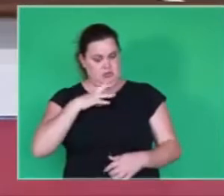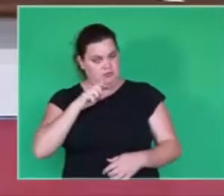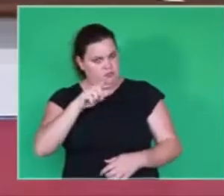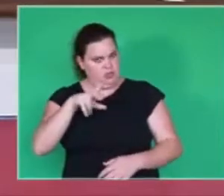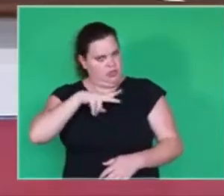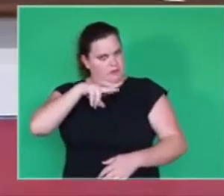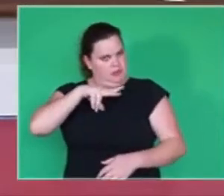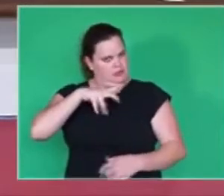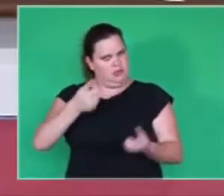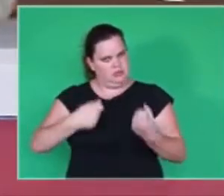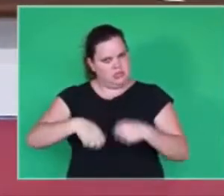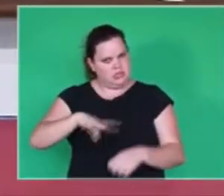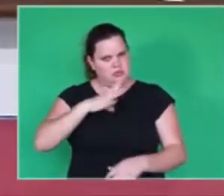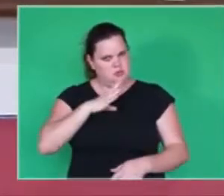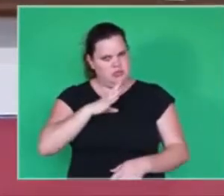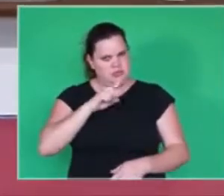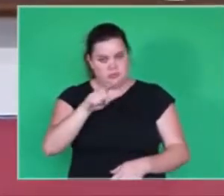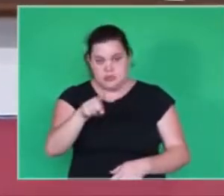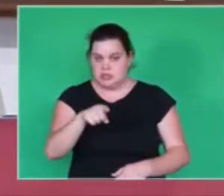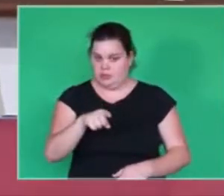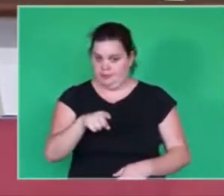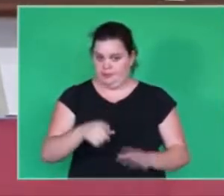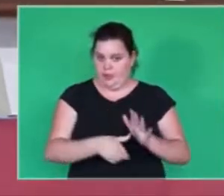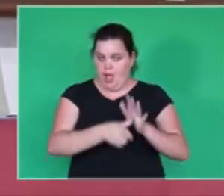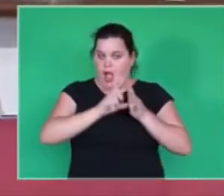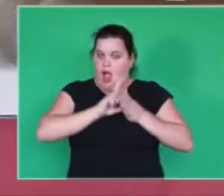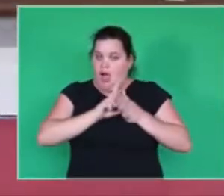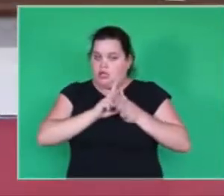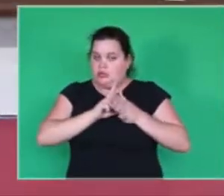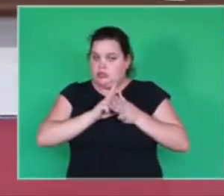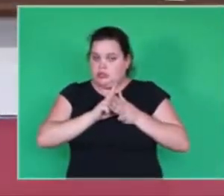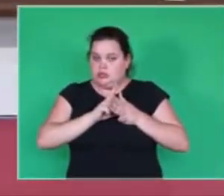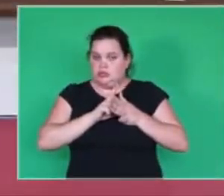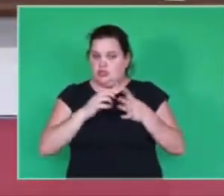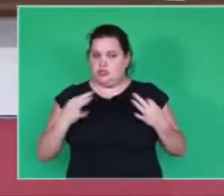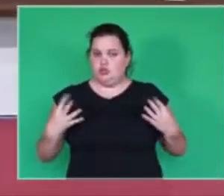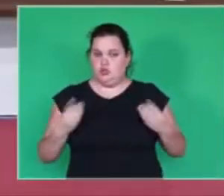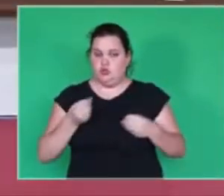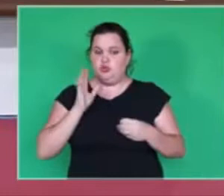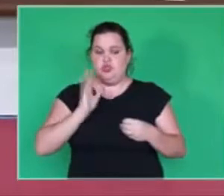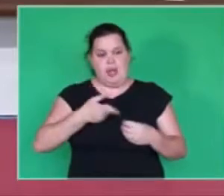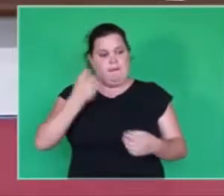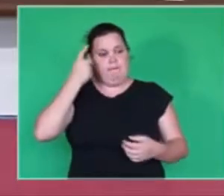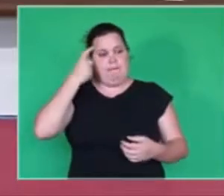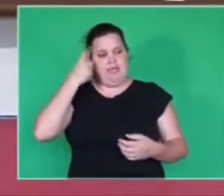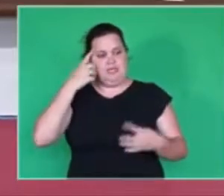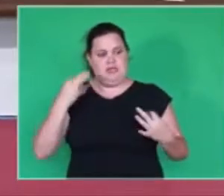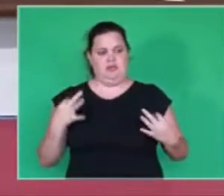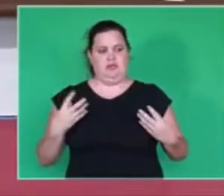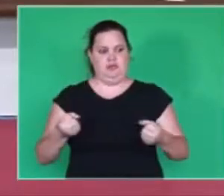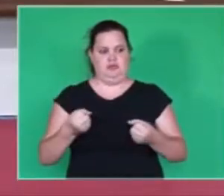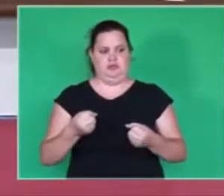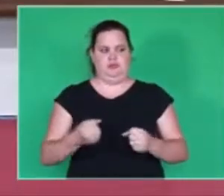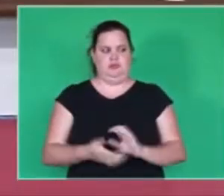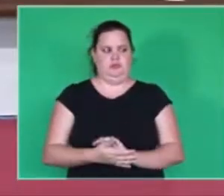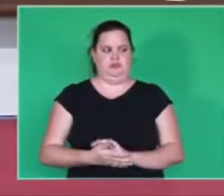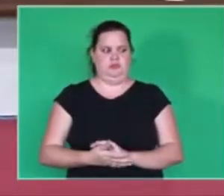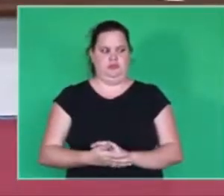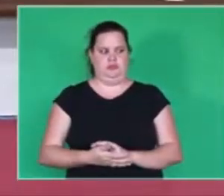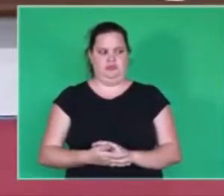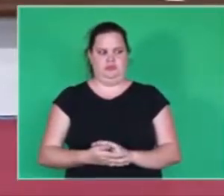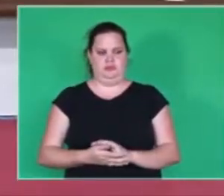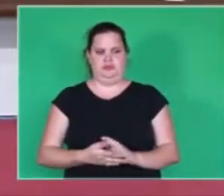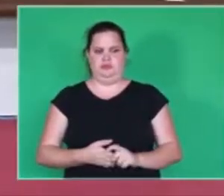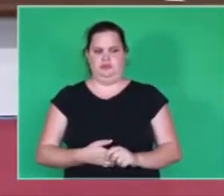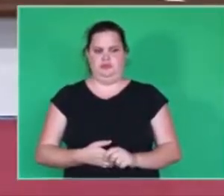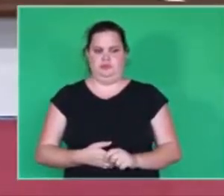much earlier with this way of thinking of the world and reason, anticipating